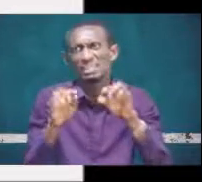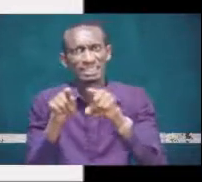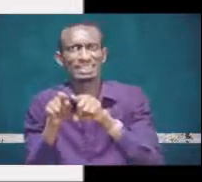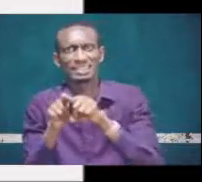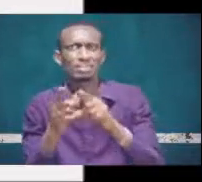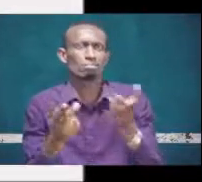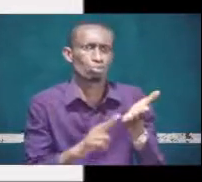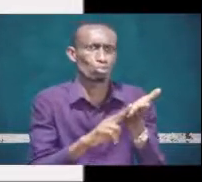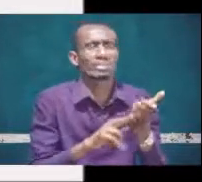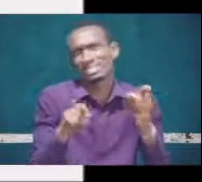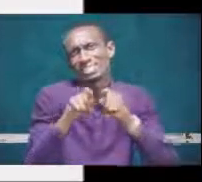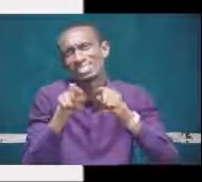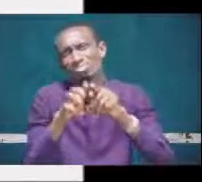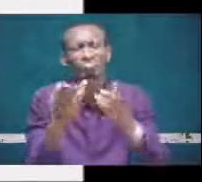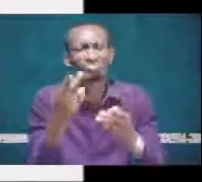highlight some examples.